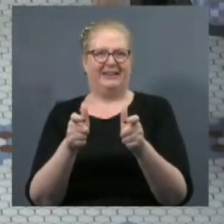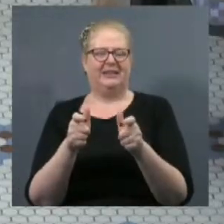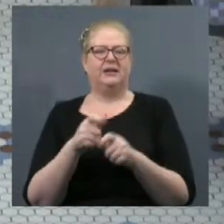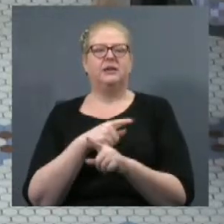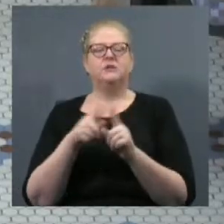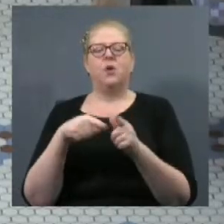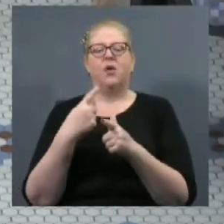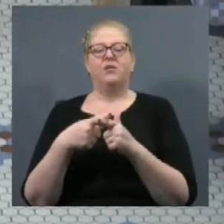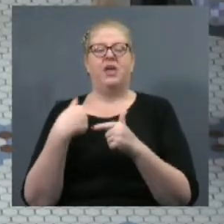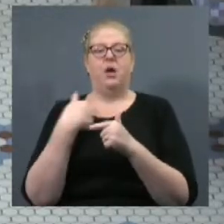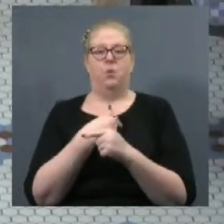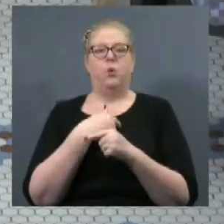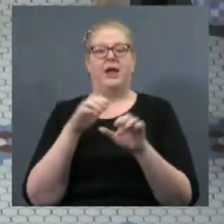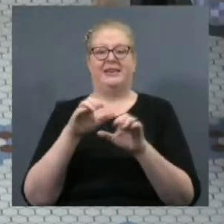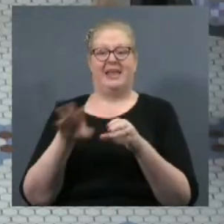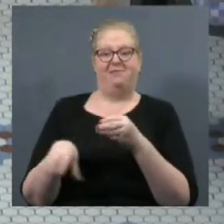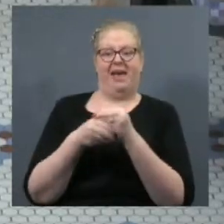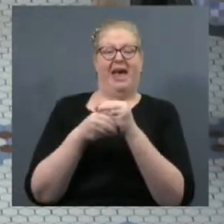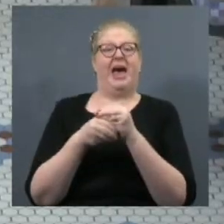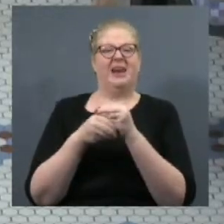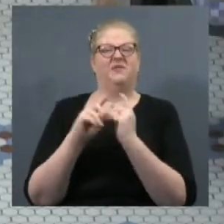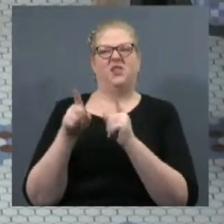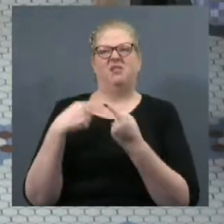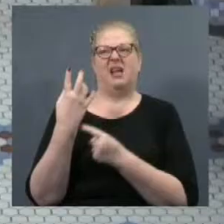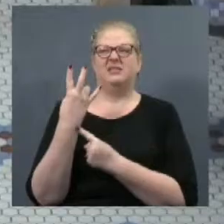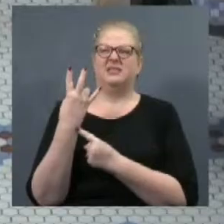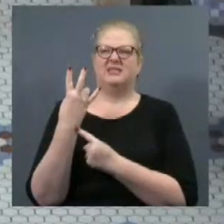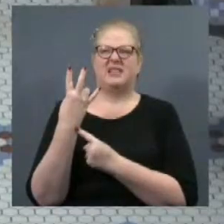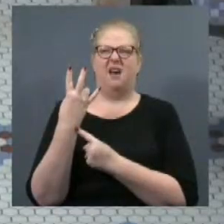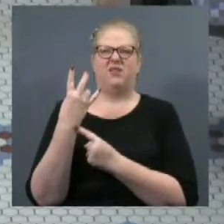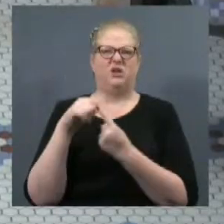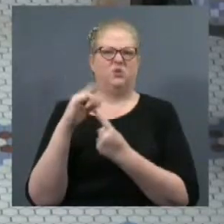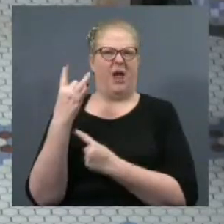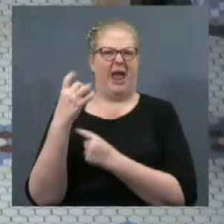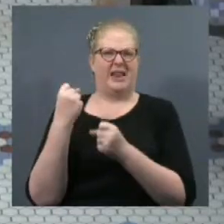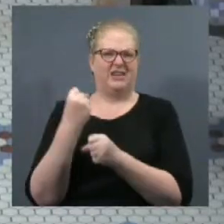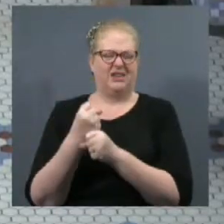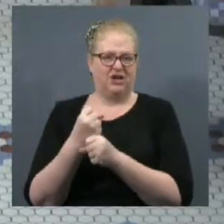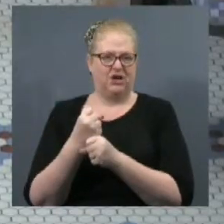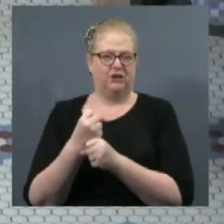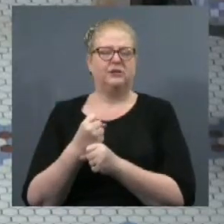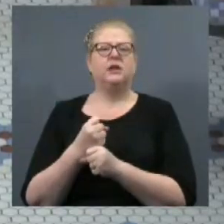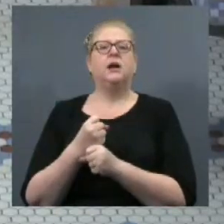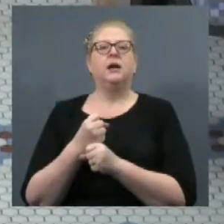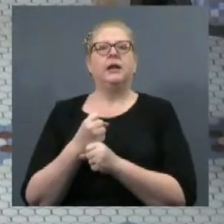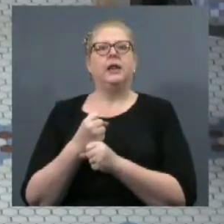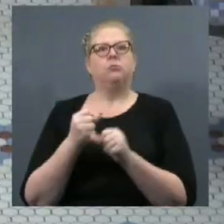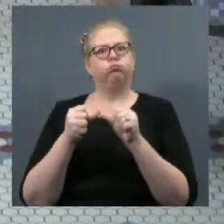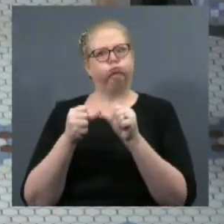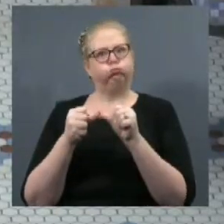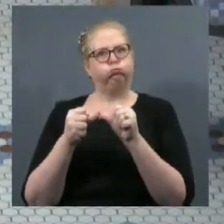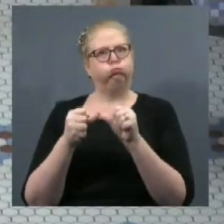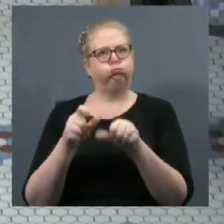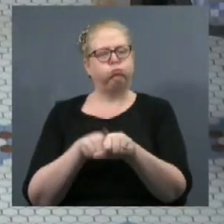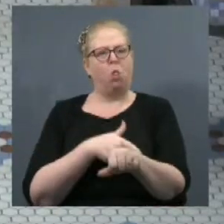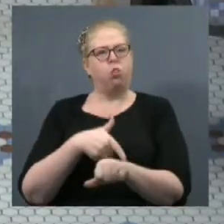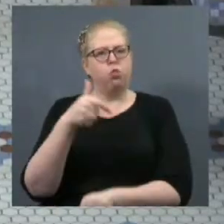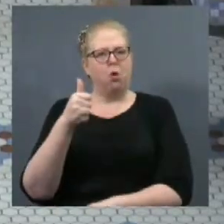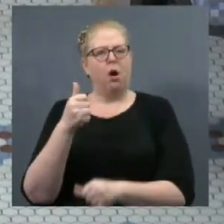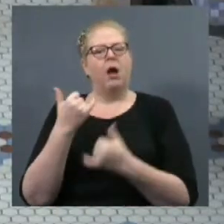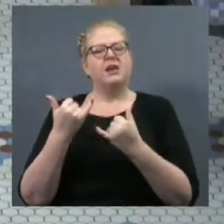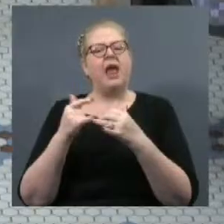or 8 years, it's held up really good. Now it has started to show the cracking again, but it delayed it by a long time.